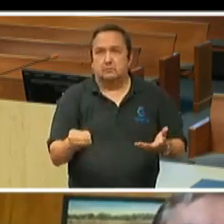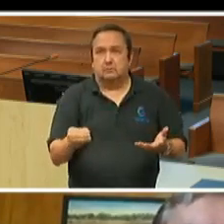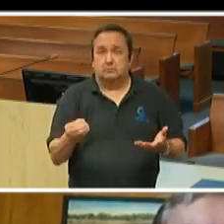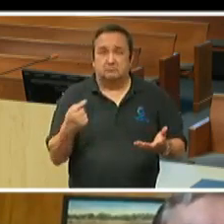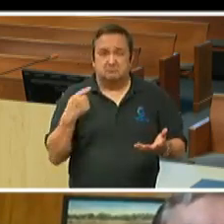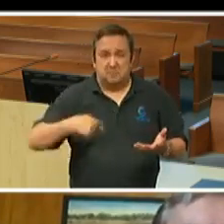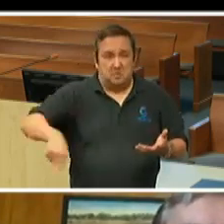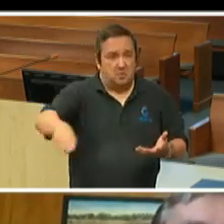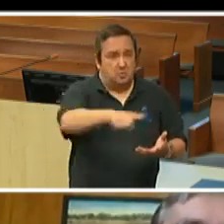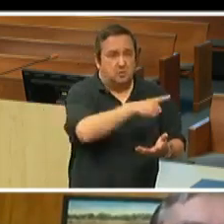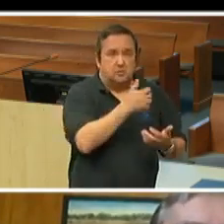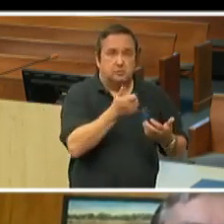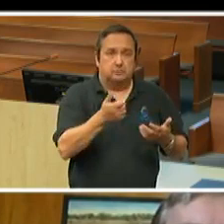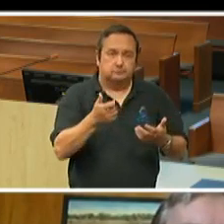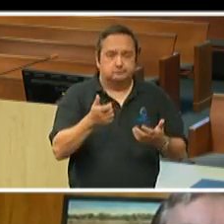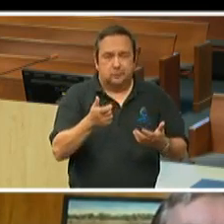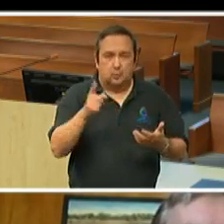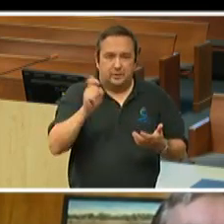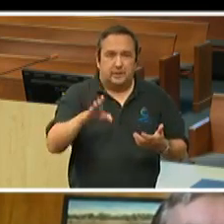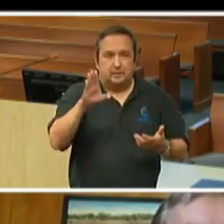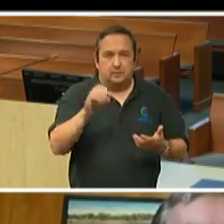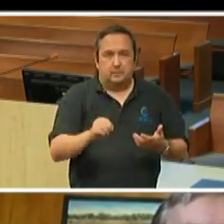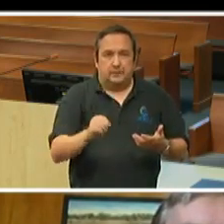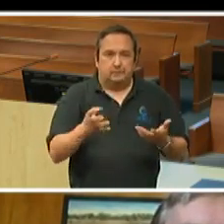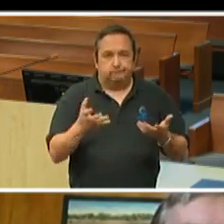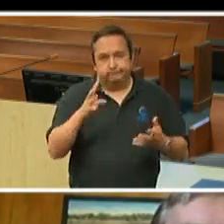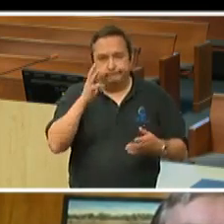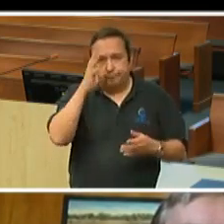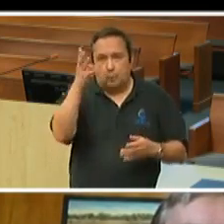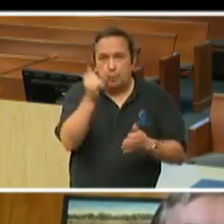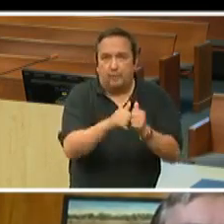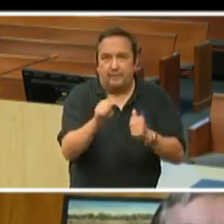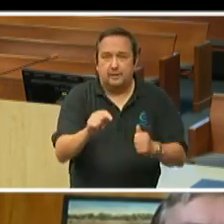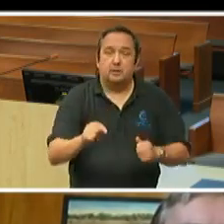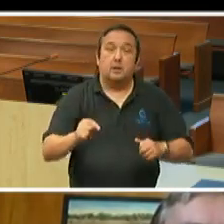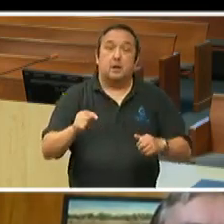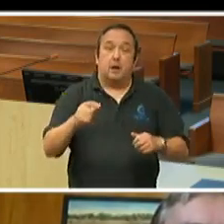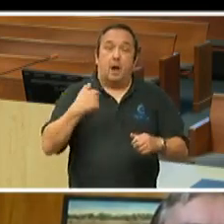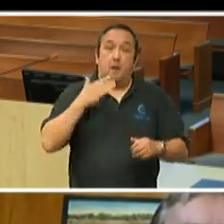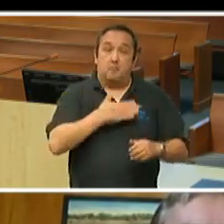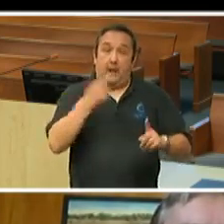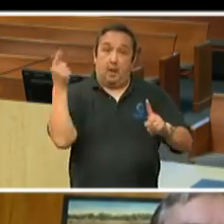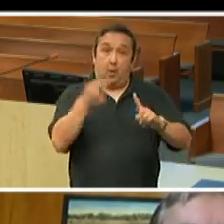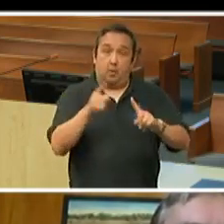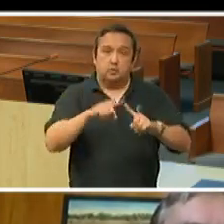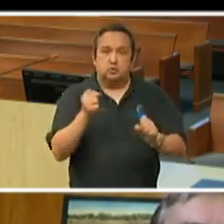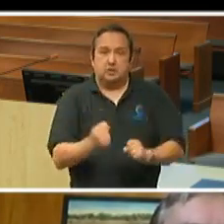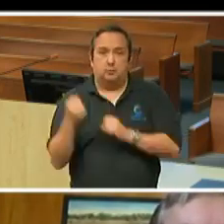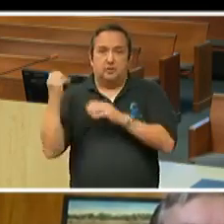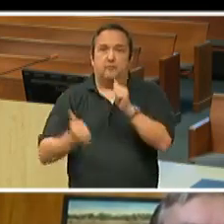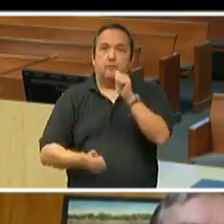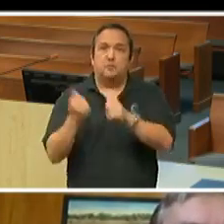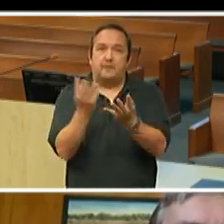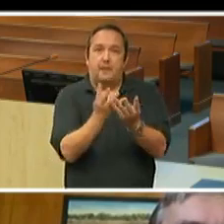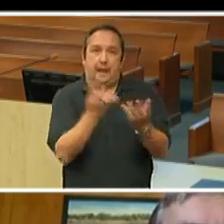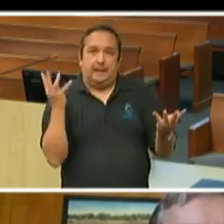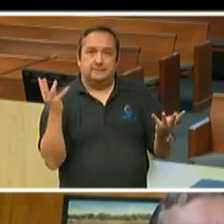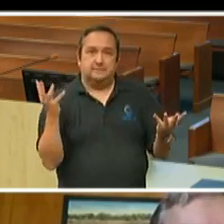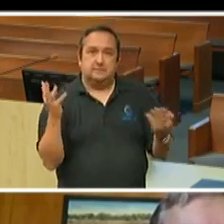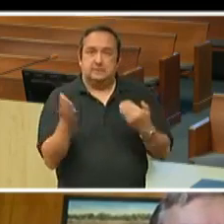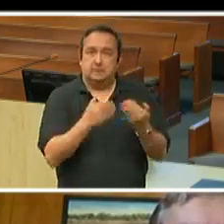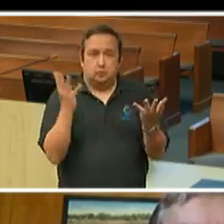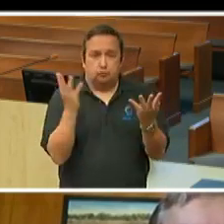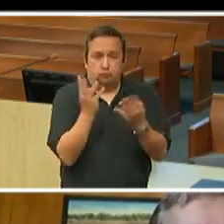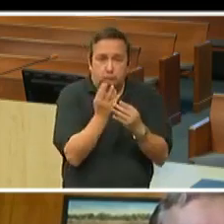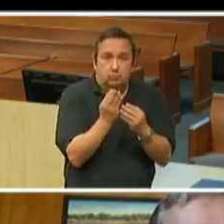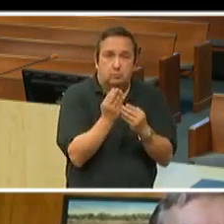know, we have to be somewhat arbitrary about this, but my goal is to get rid of the vast majority of the lines, even the short lines,